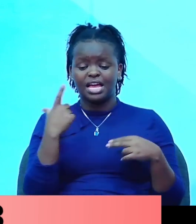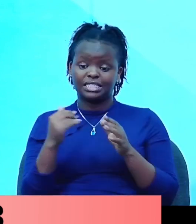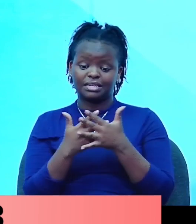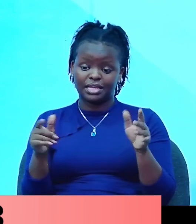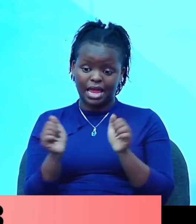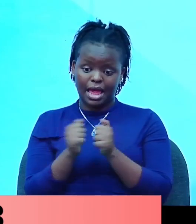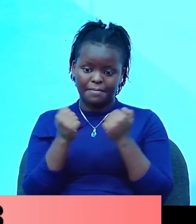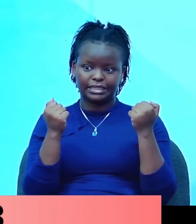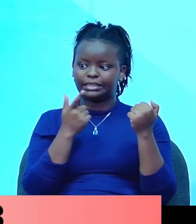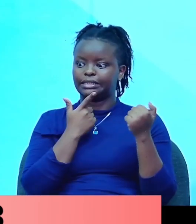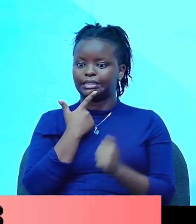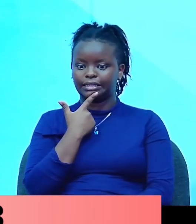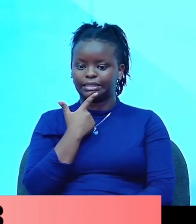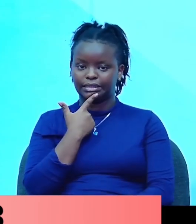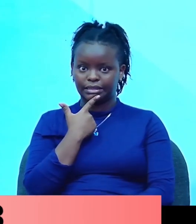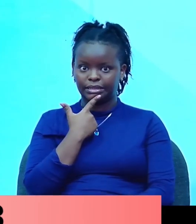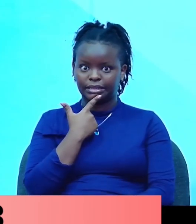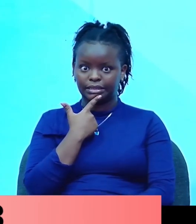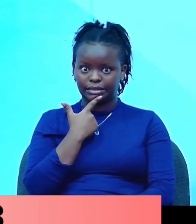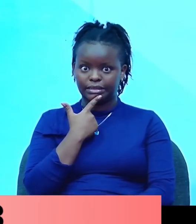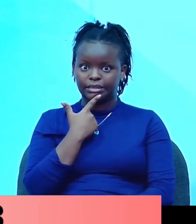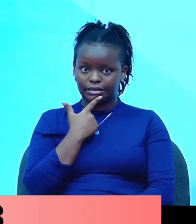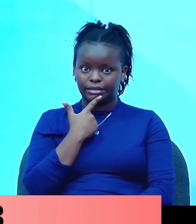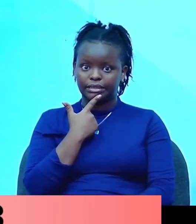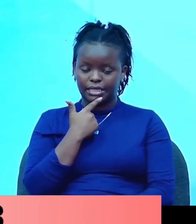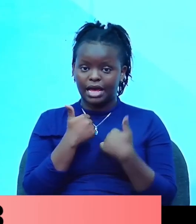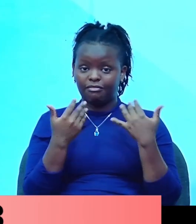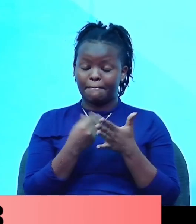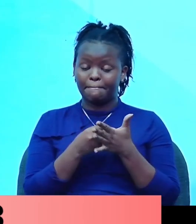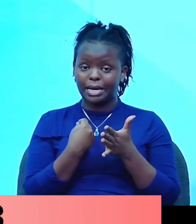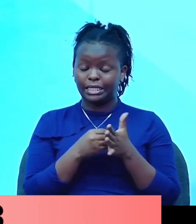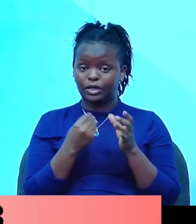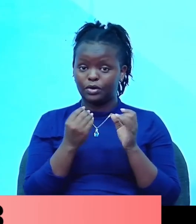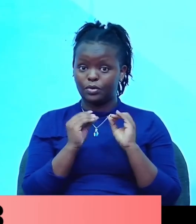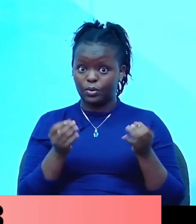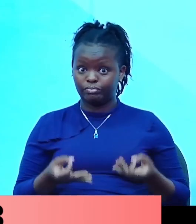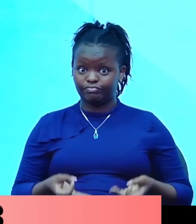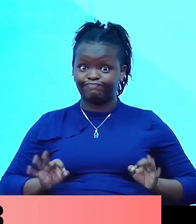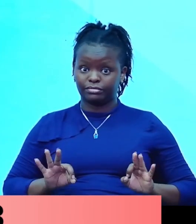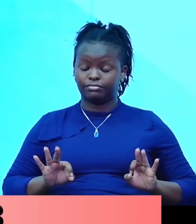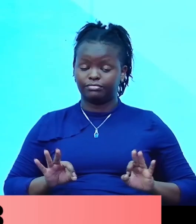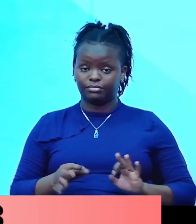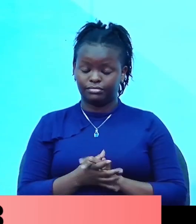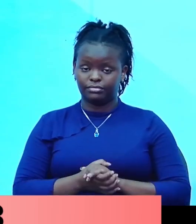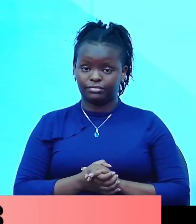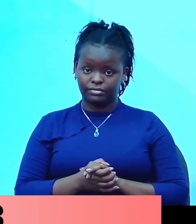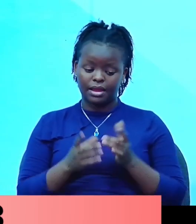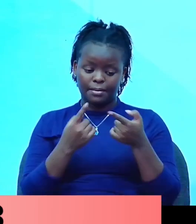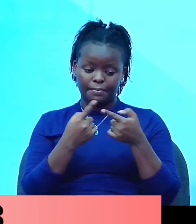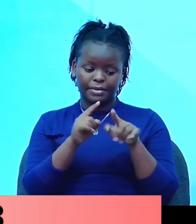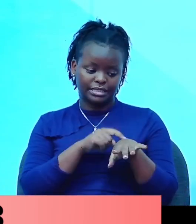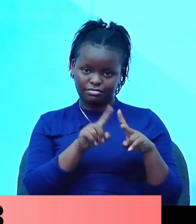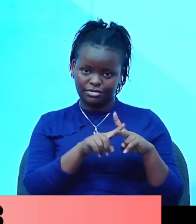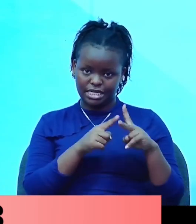you realize that, hey, there's no money here. I don't have a buffer. But the moment you start saving,